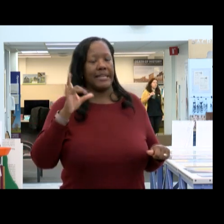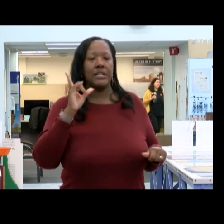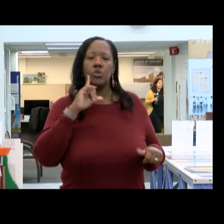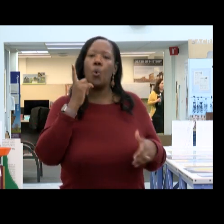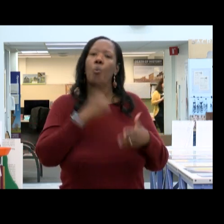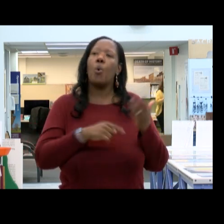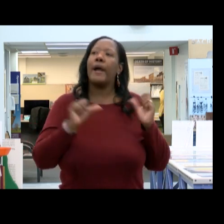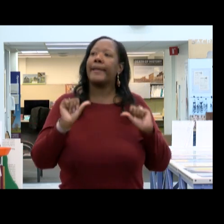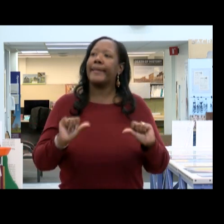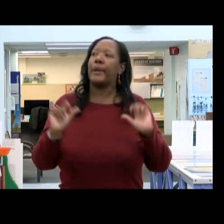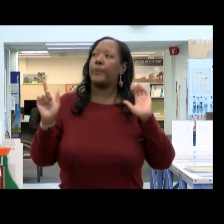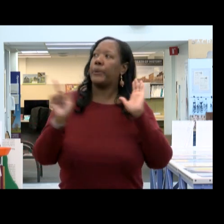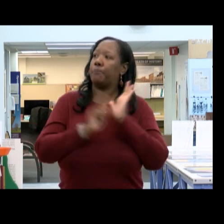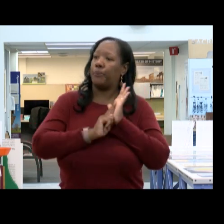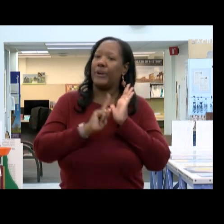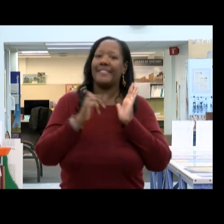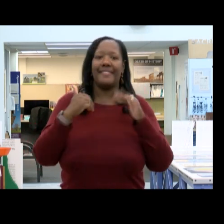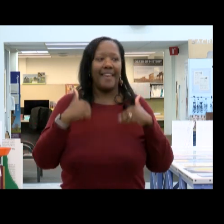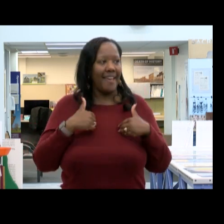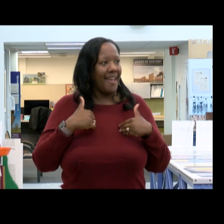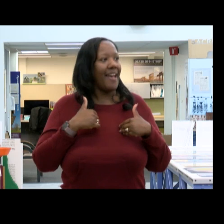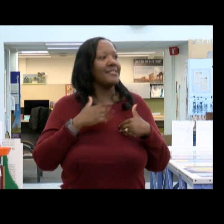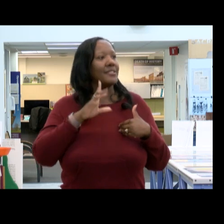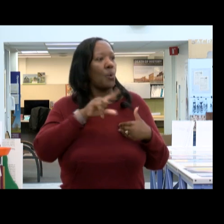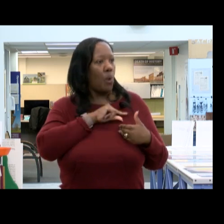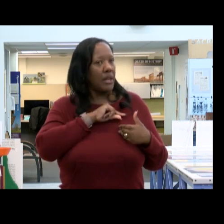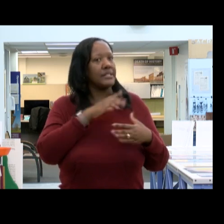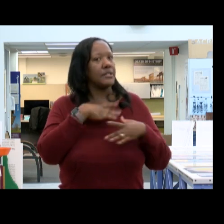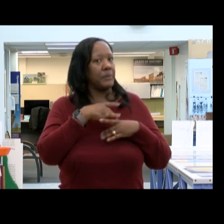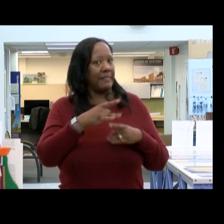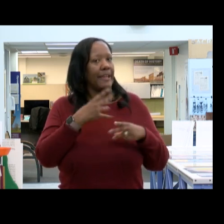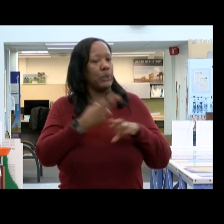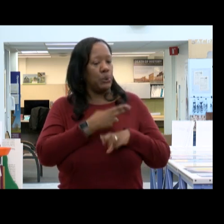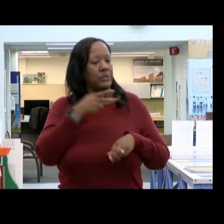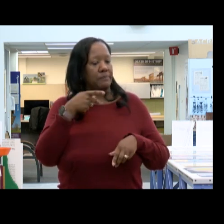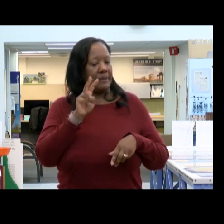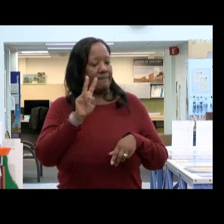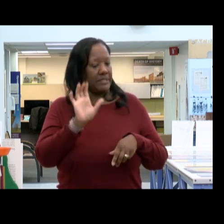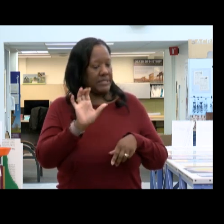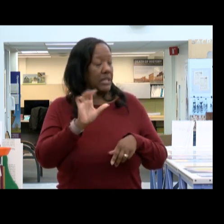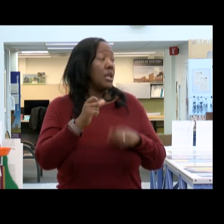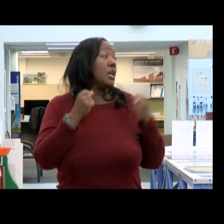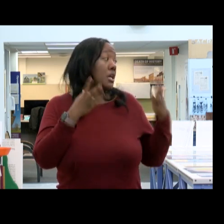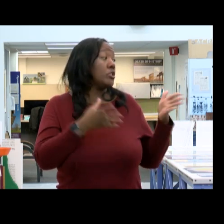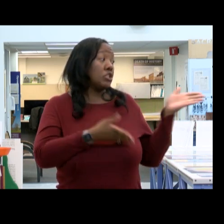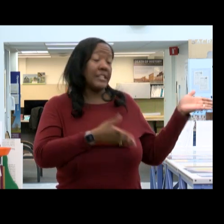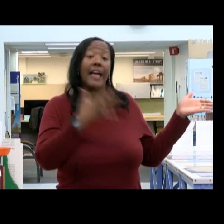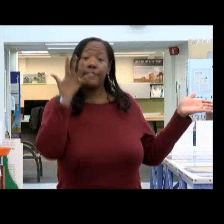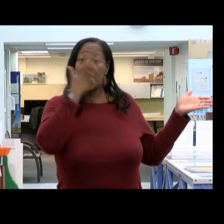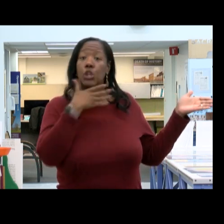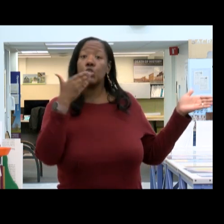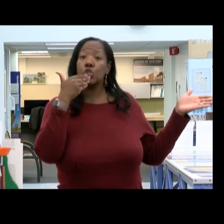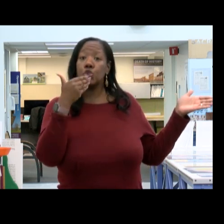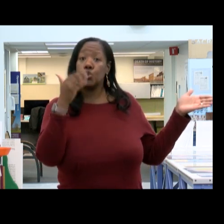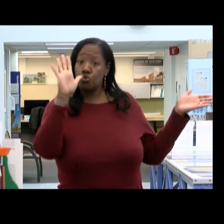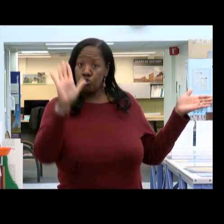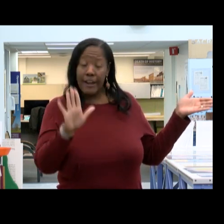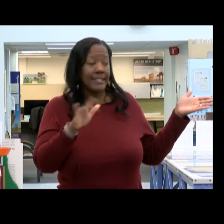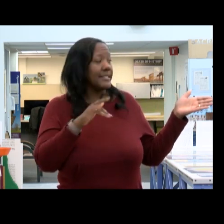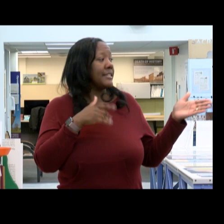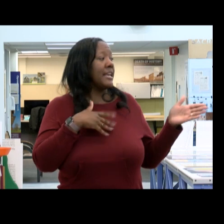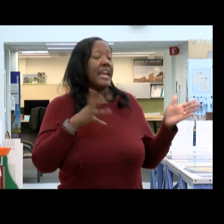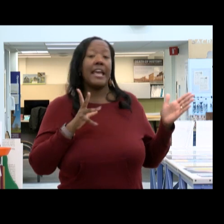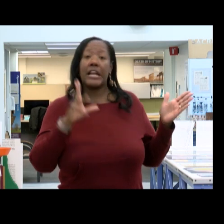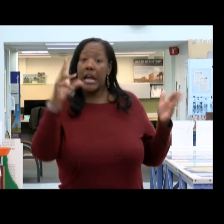has some of the qualities that we like about PVC? And there's a lot about it that's great. You know, it fabricates really well, it